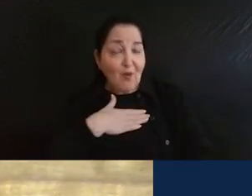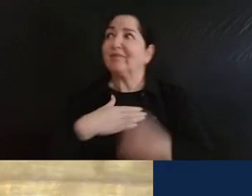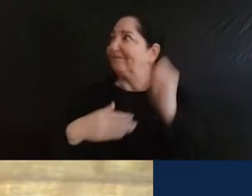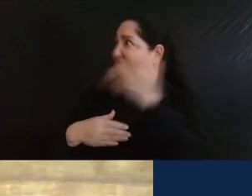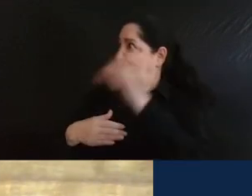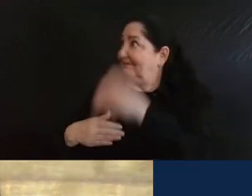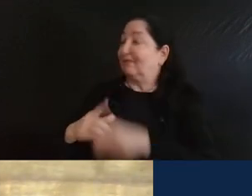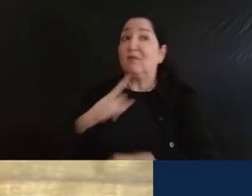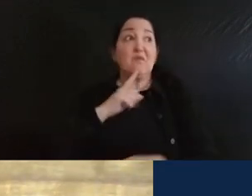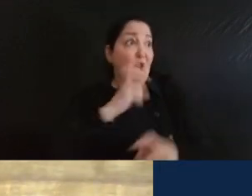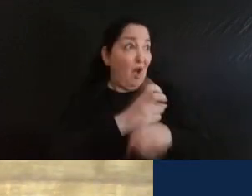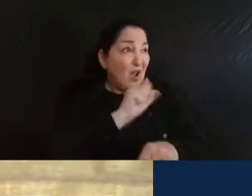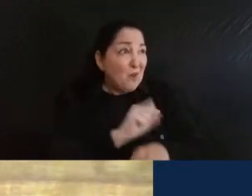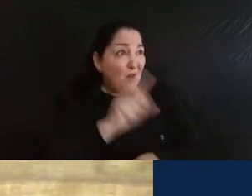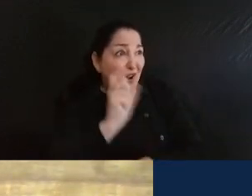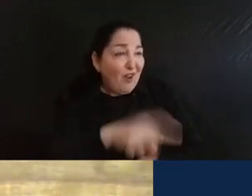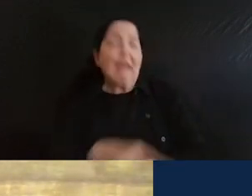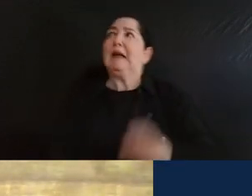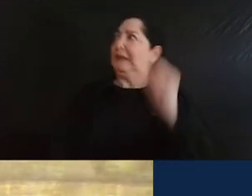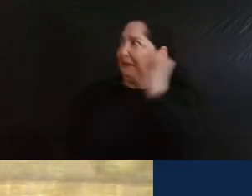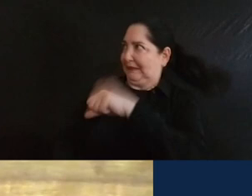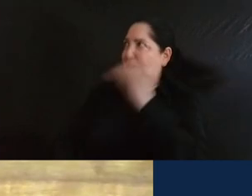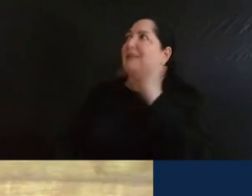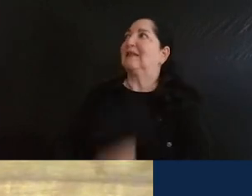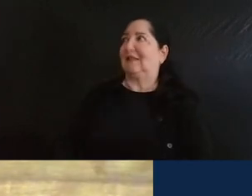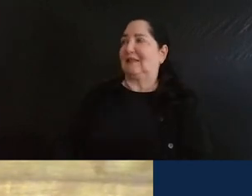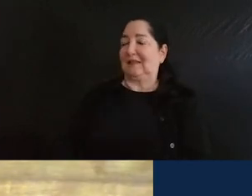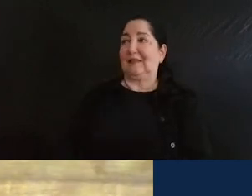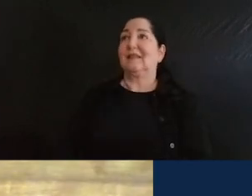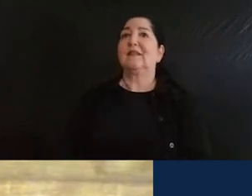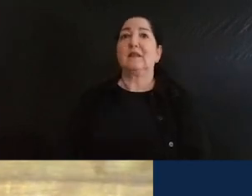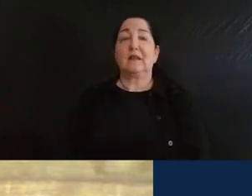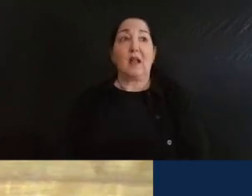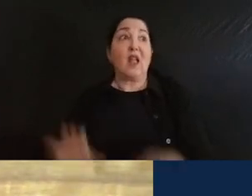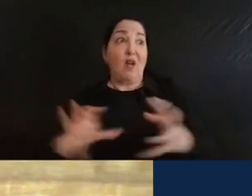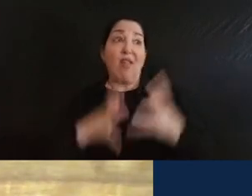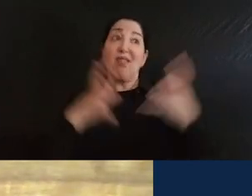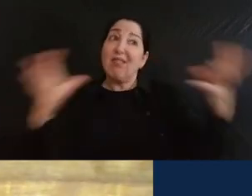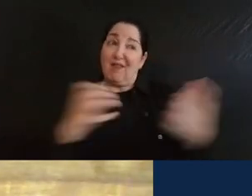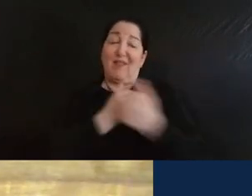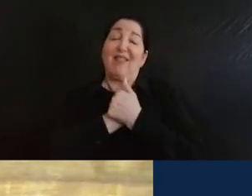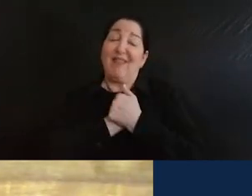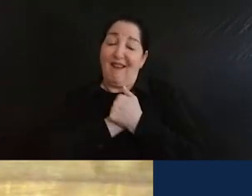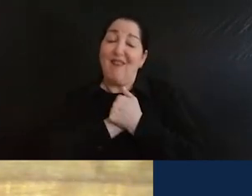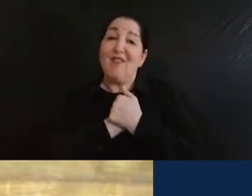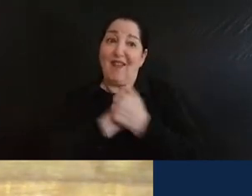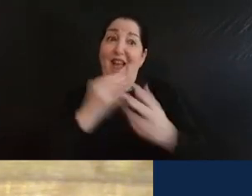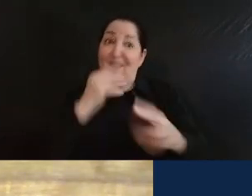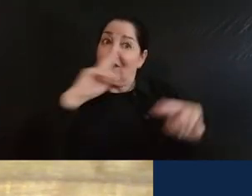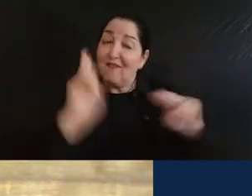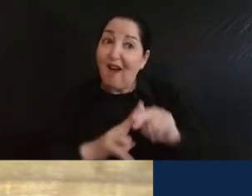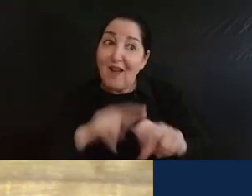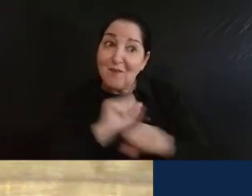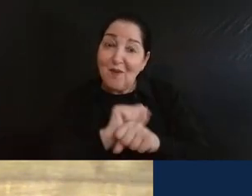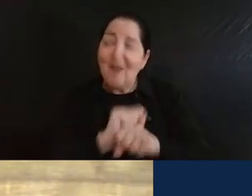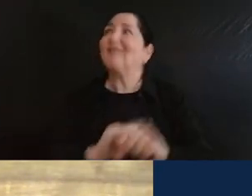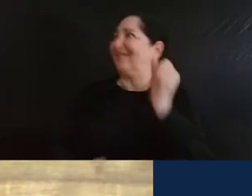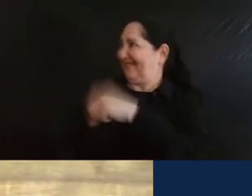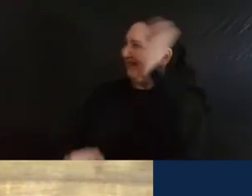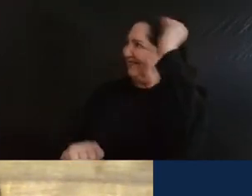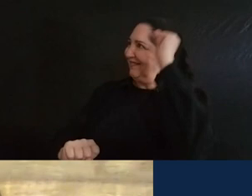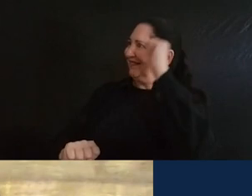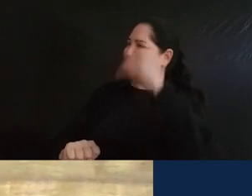good time there? Yeah. And is it hard work? Yeah. Do they do a lot of love